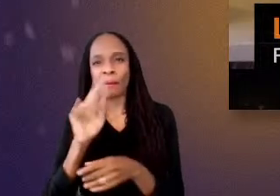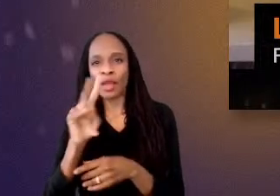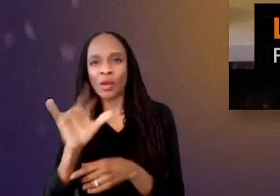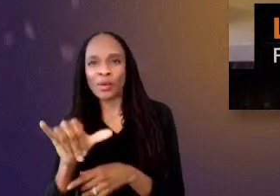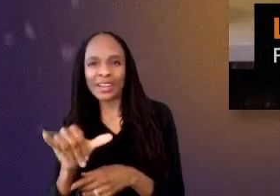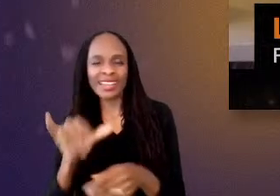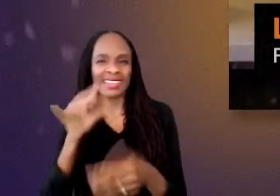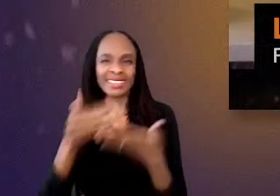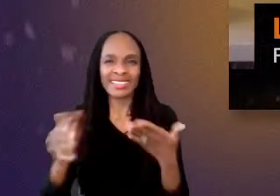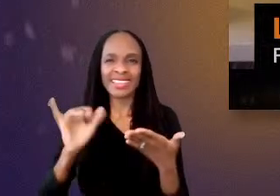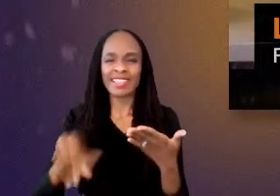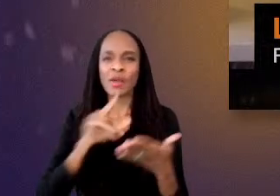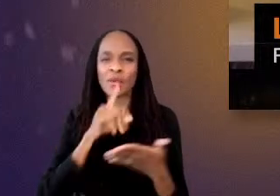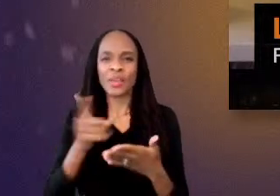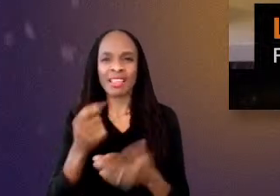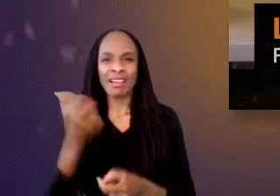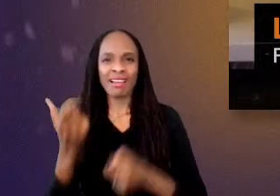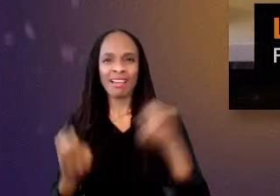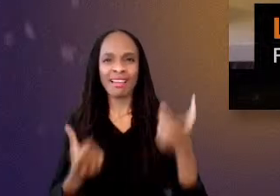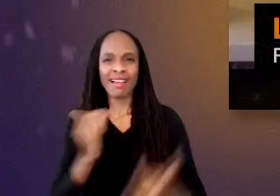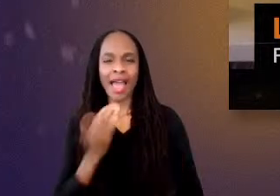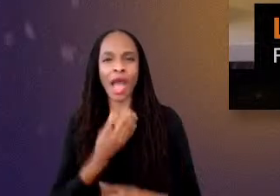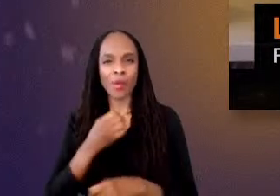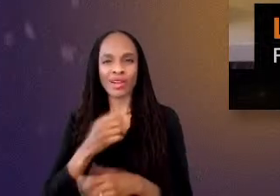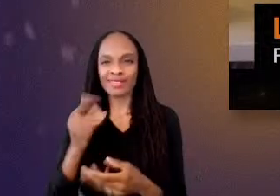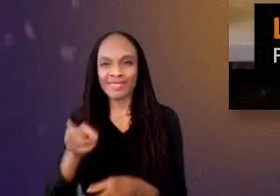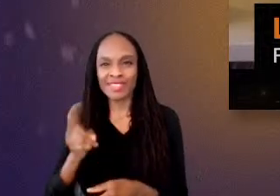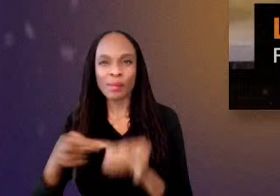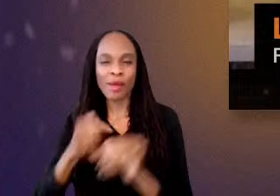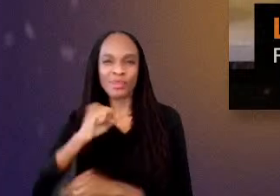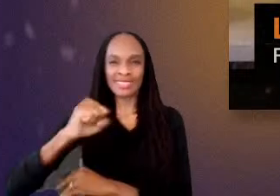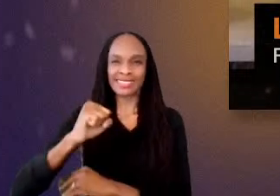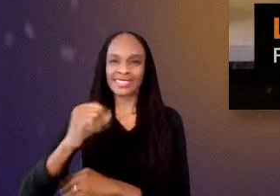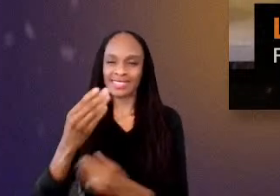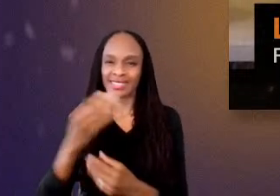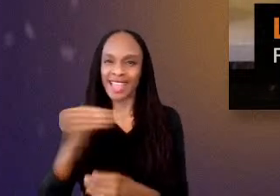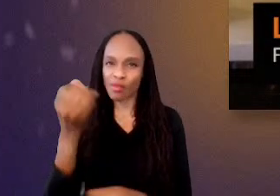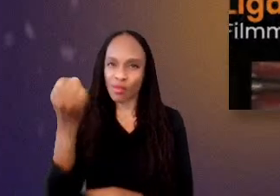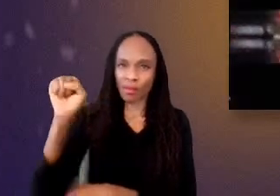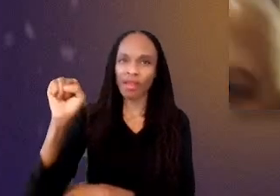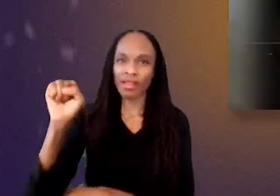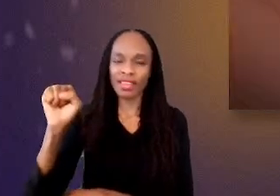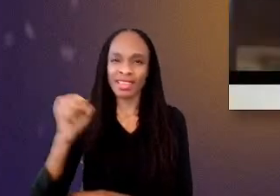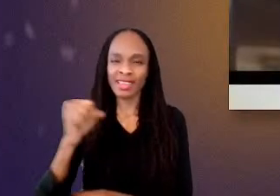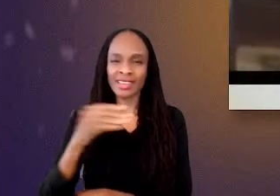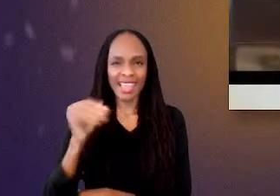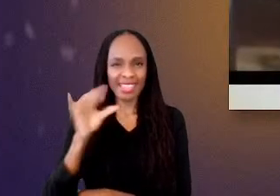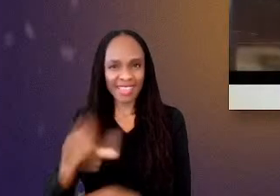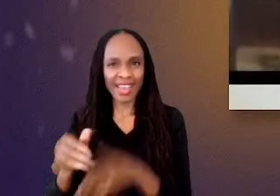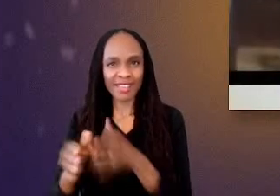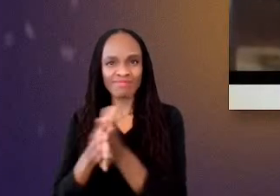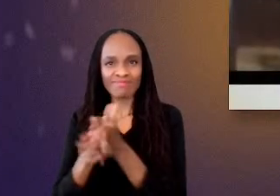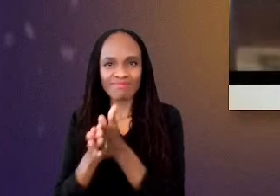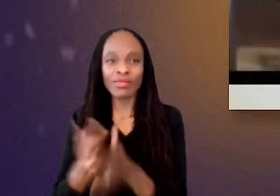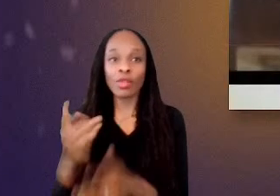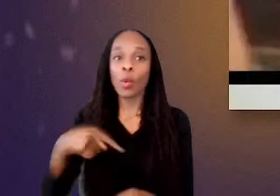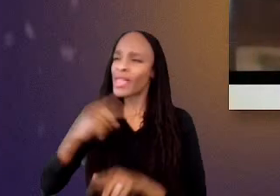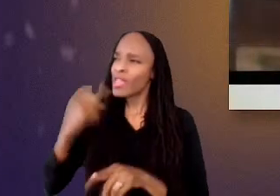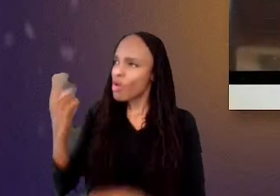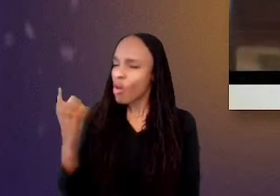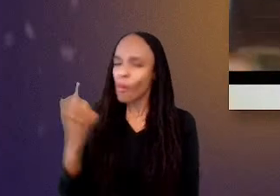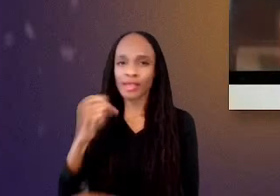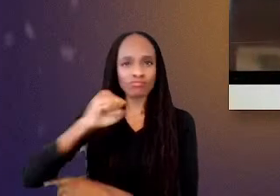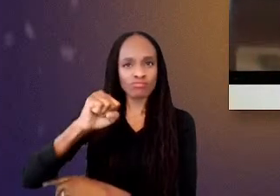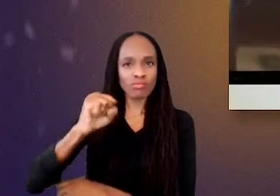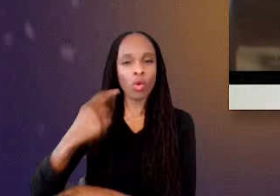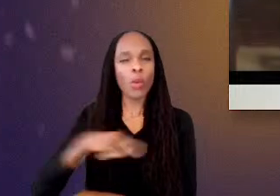away our history of resistance, of rebellion, of ferocity. We have always resisted. We have